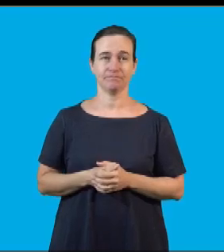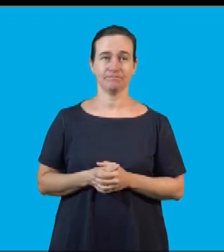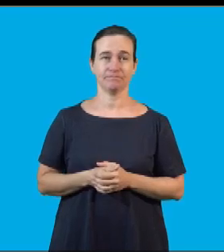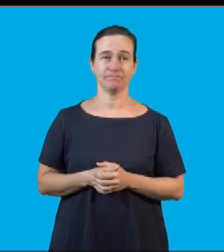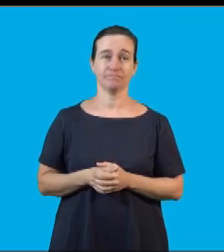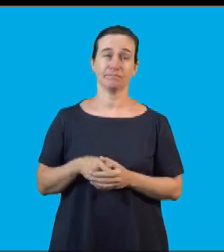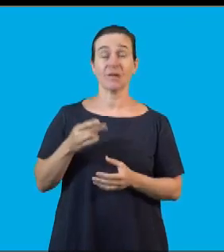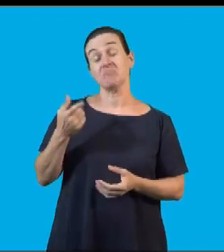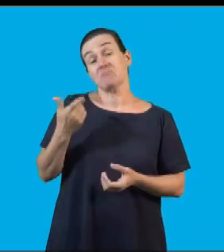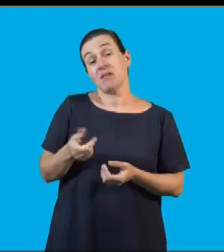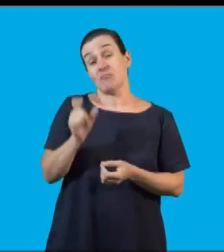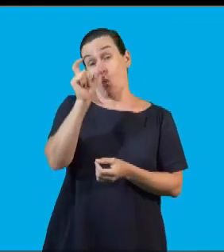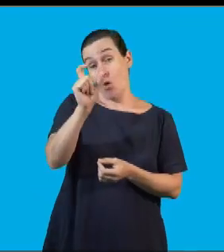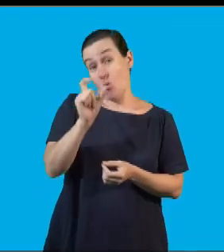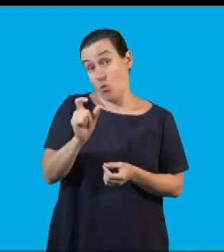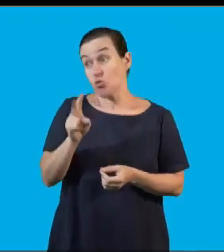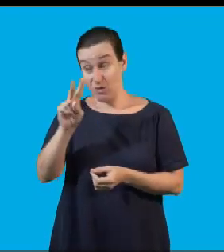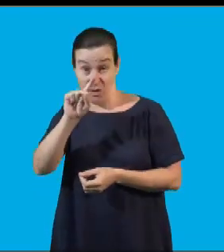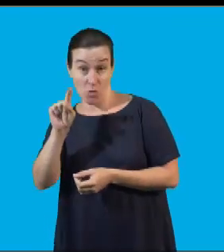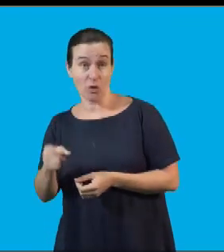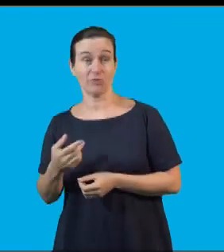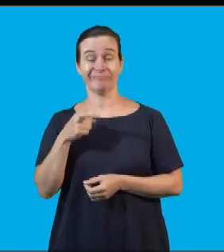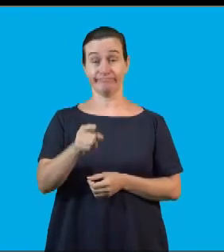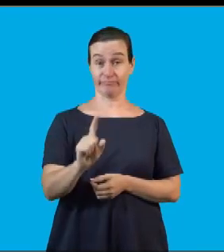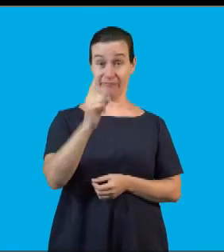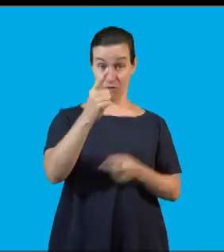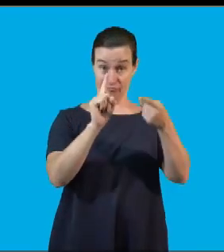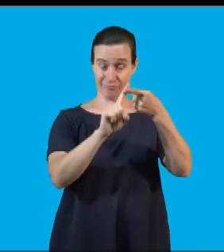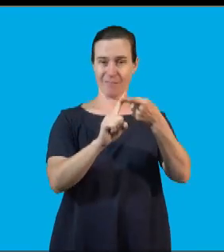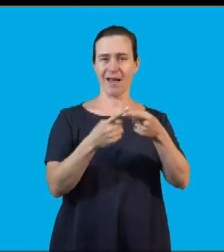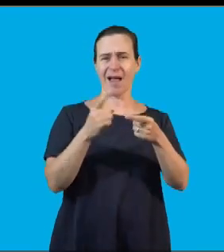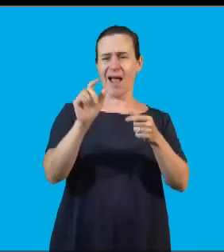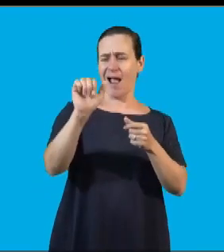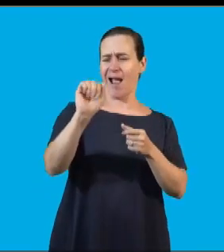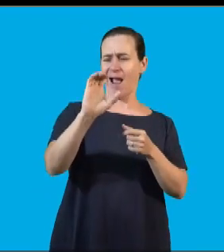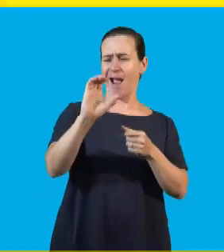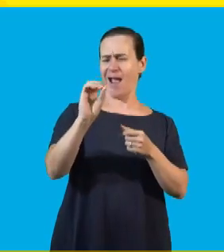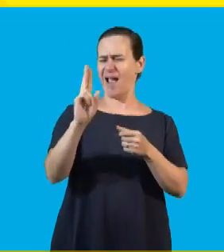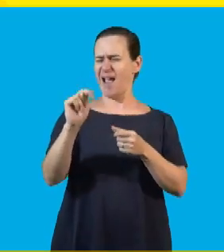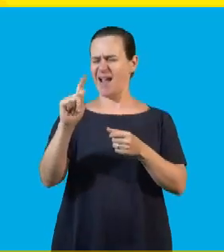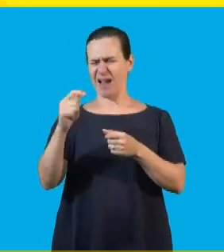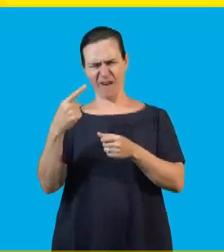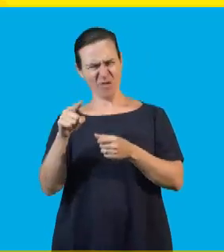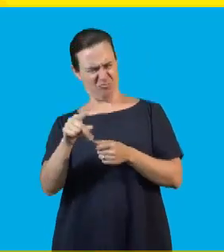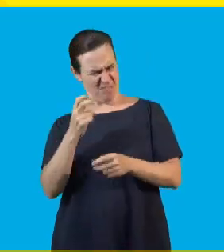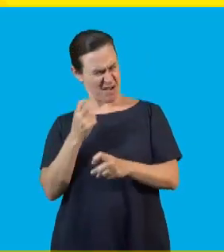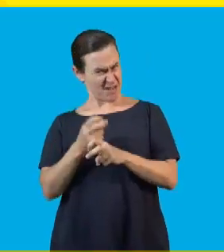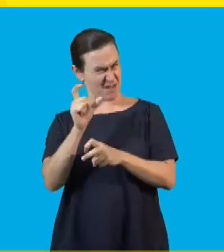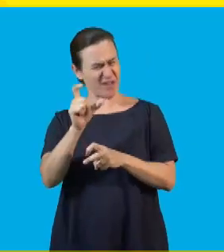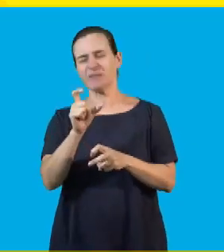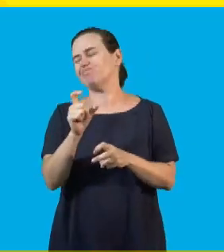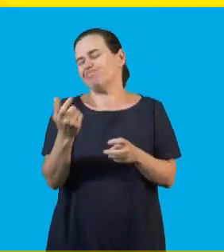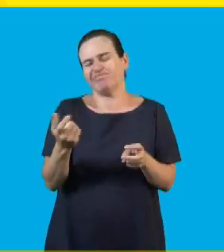Some popular verbs of questioning include the following: account for. This sounds very difficult and intimidating,